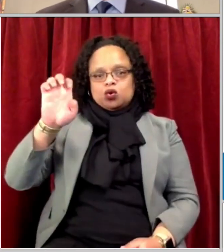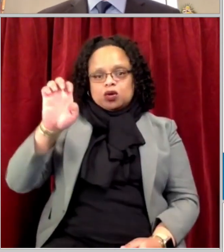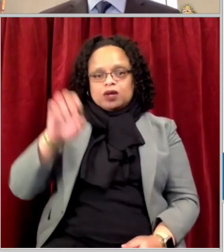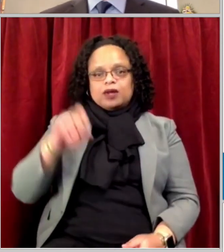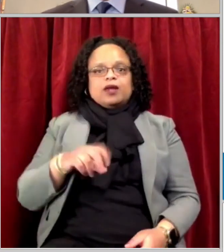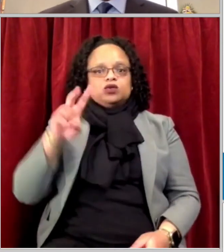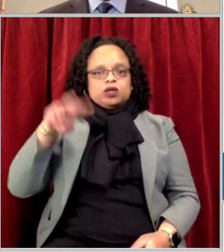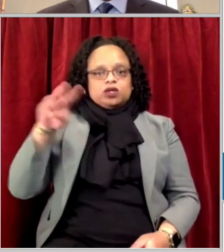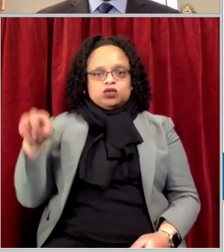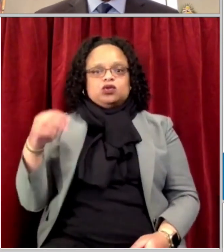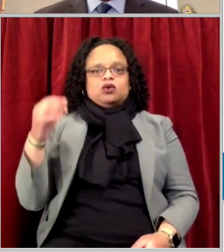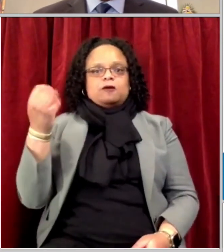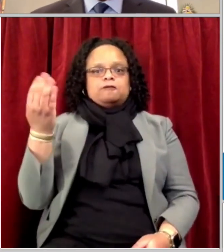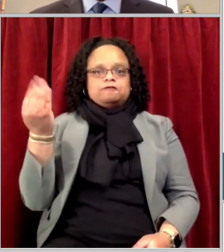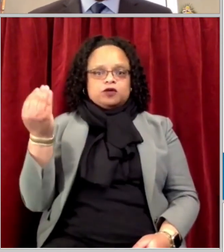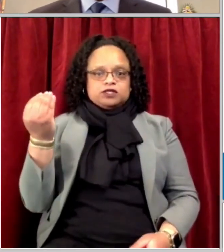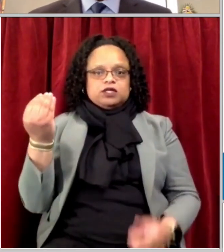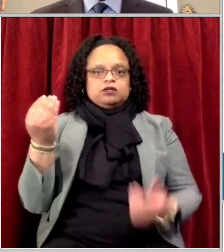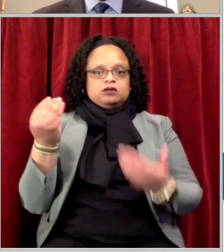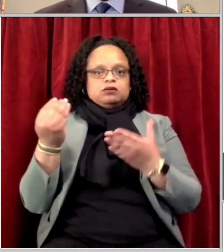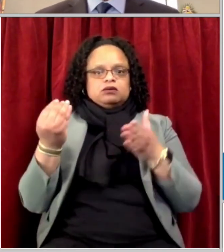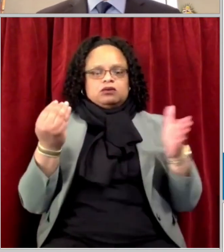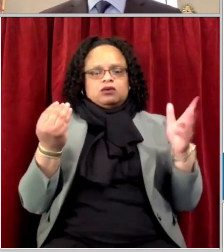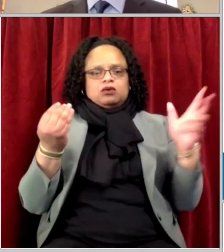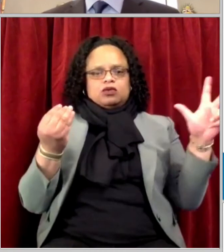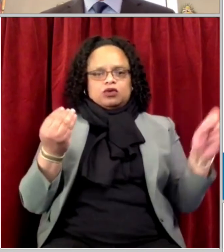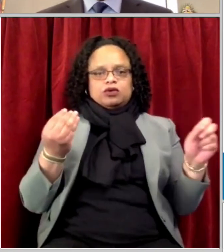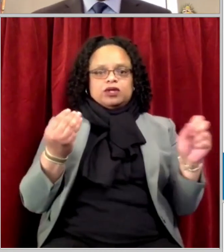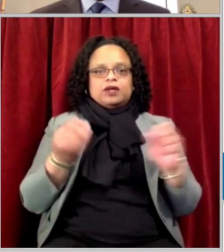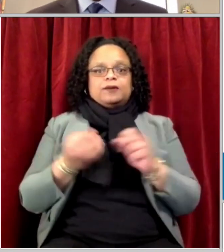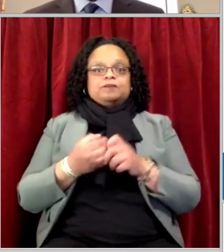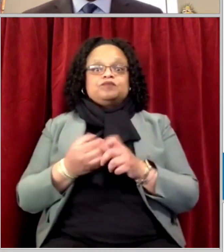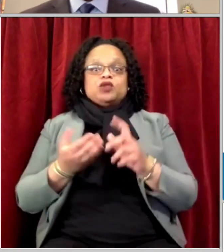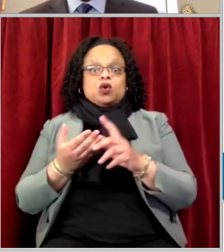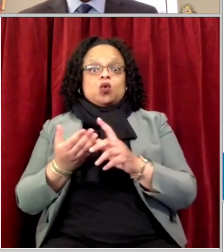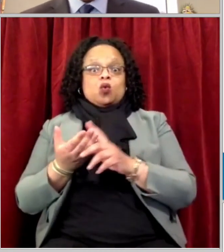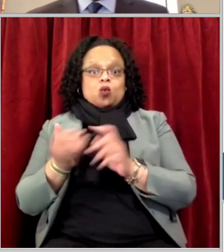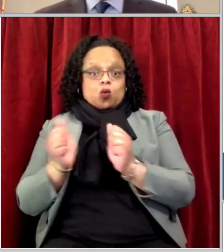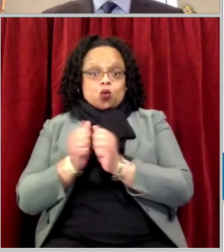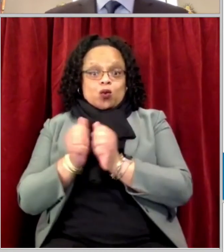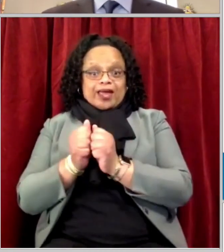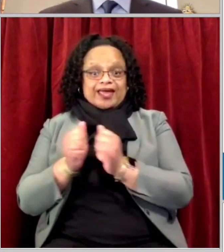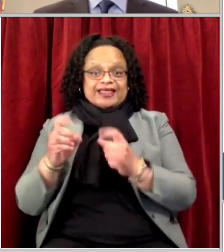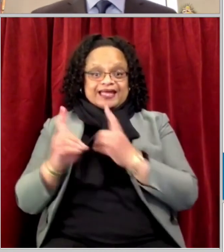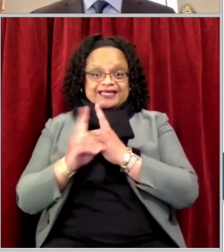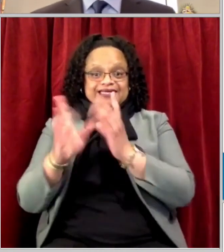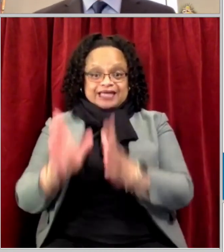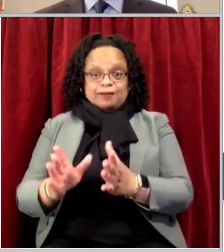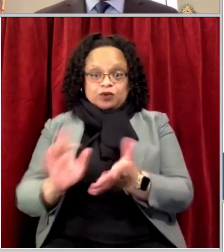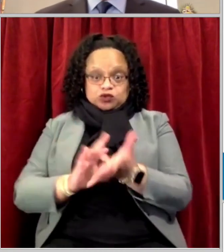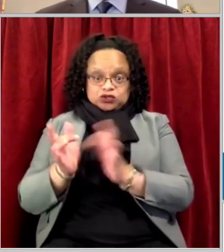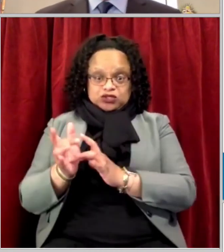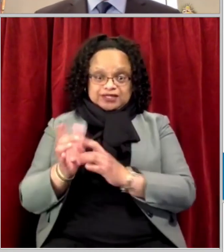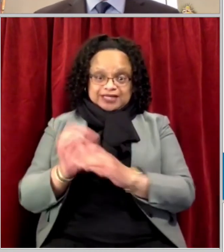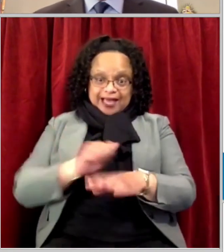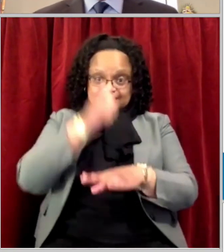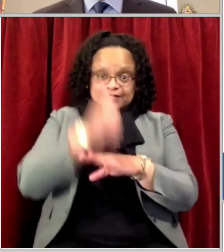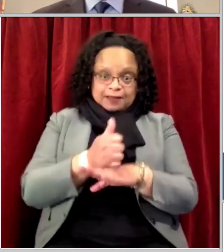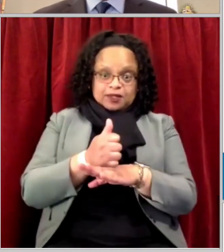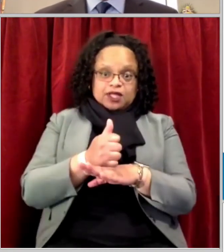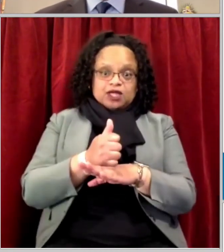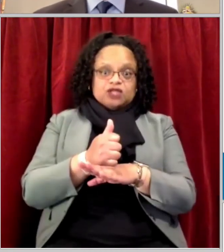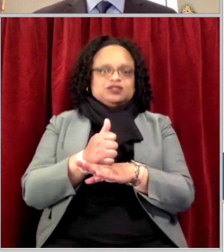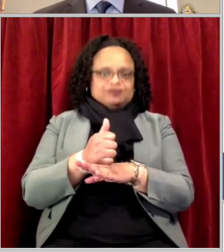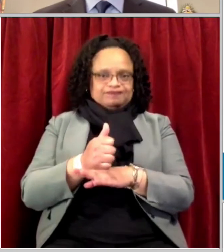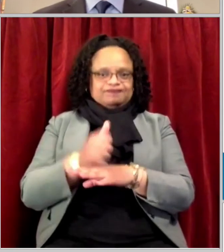that Jesus instituted the covenant that we observe today. It's not the first time in the Bible that